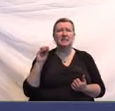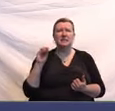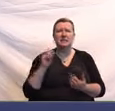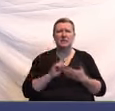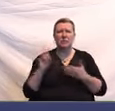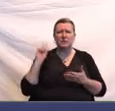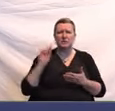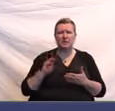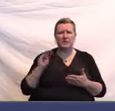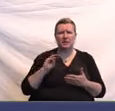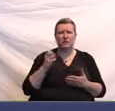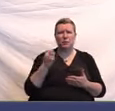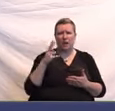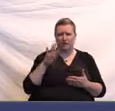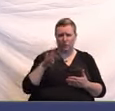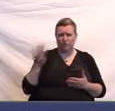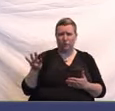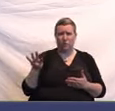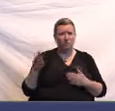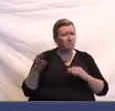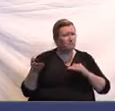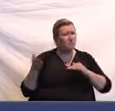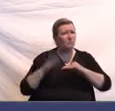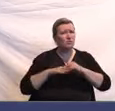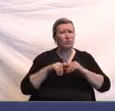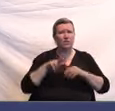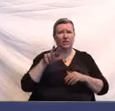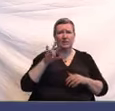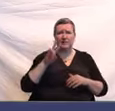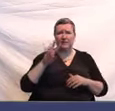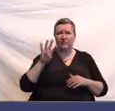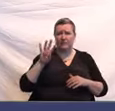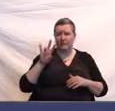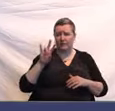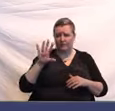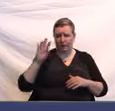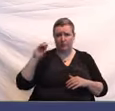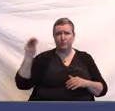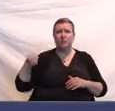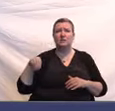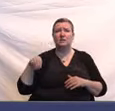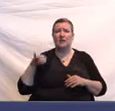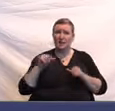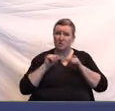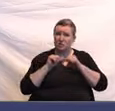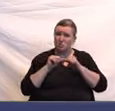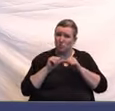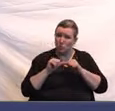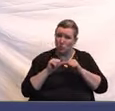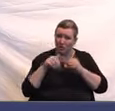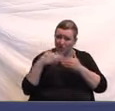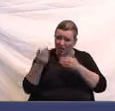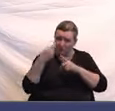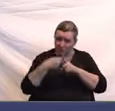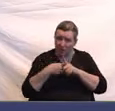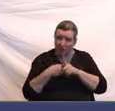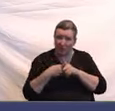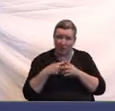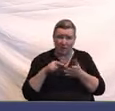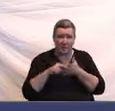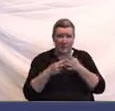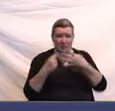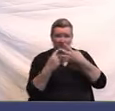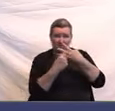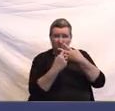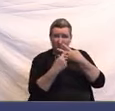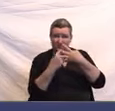of 37.5%. If this continues for the next month, in mid-January, our